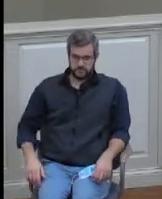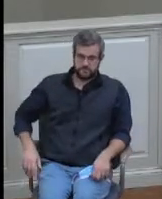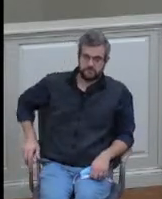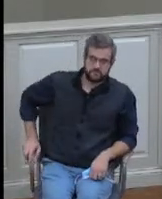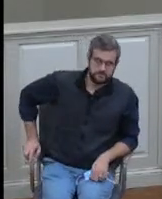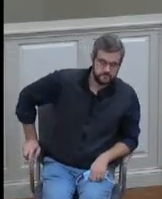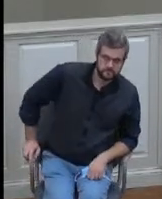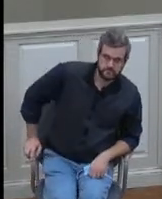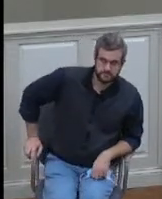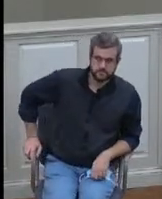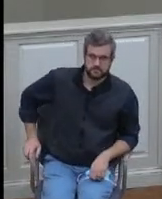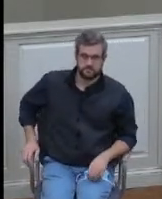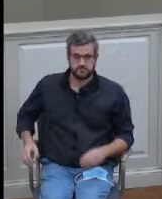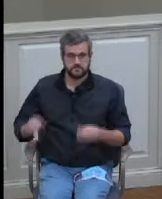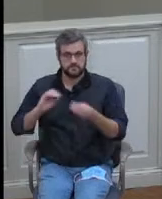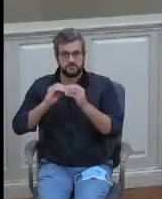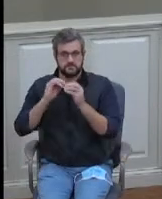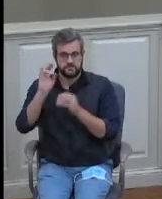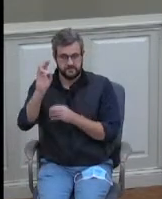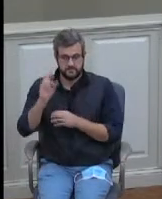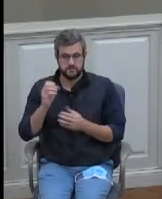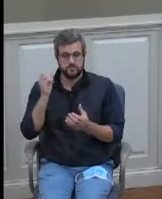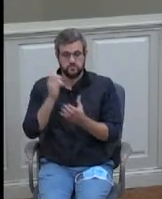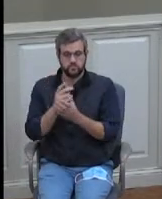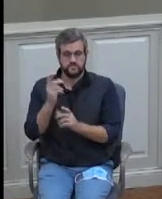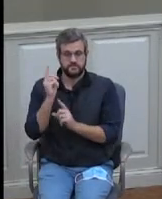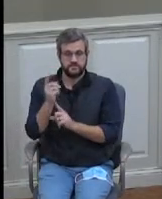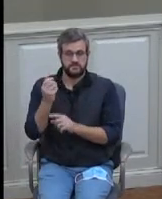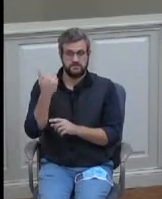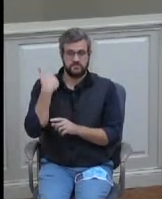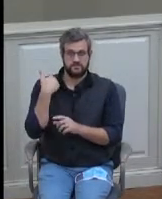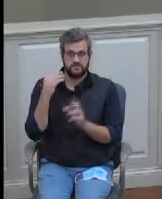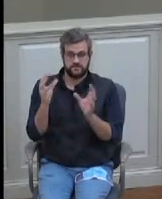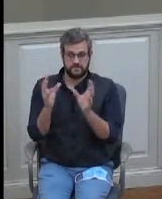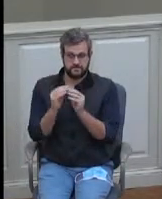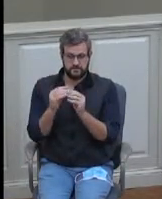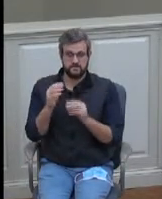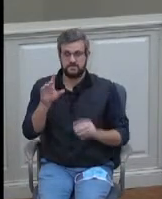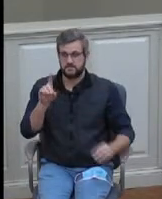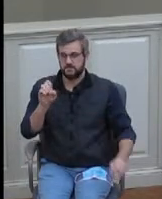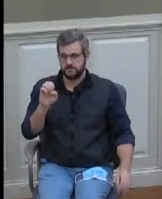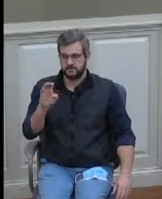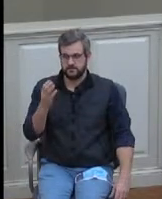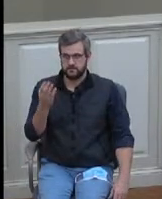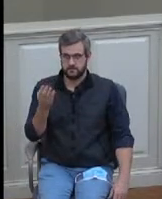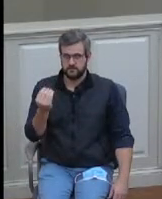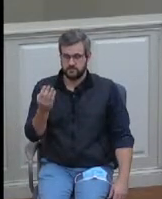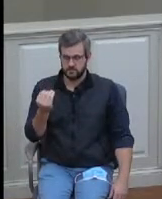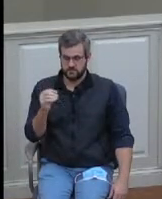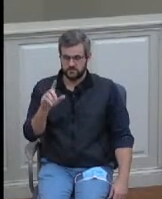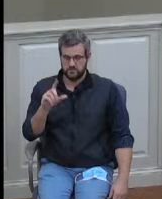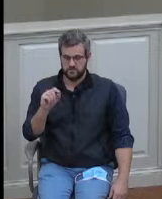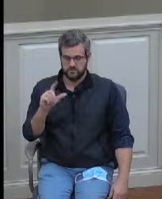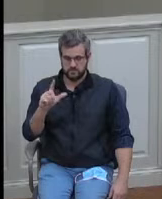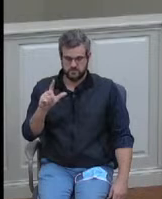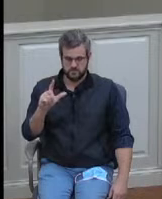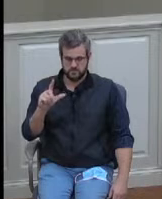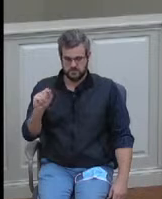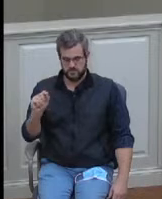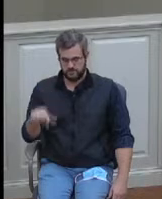Item 7 is the approval of the minutes of the previous meeting, that being December the 14th,